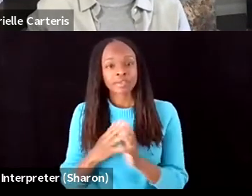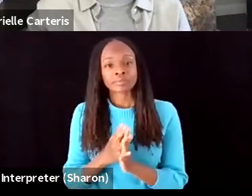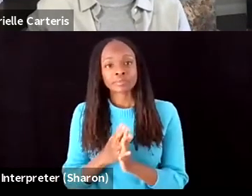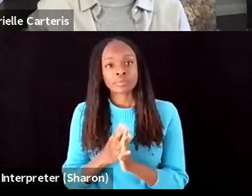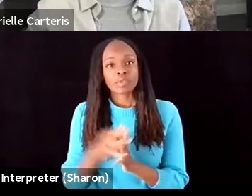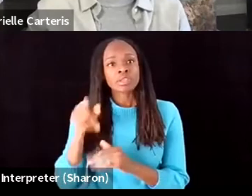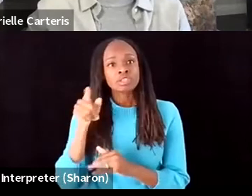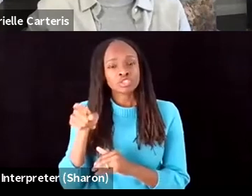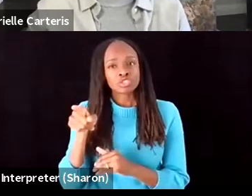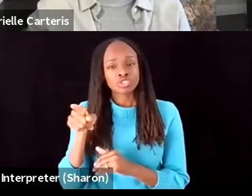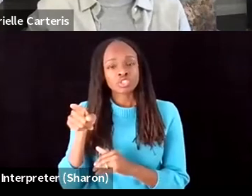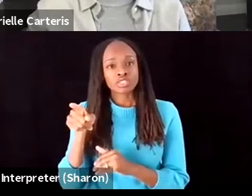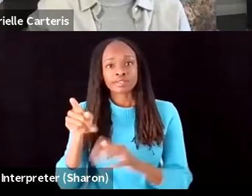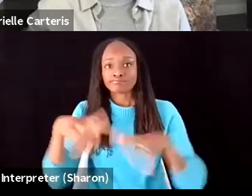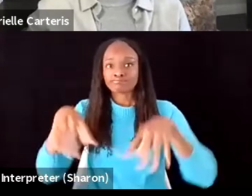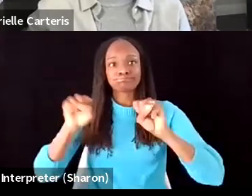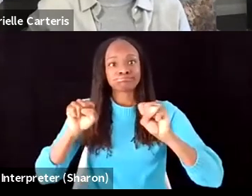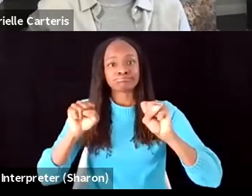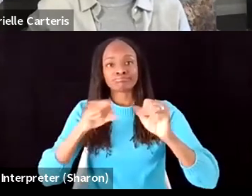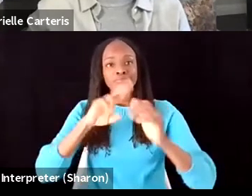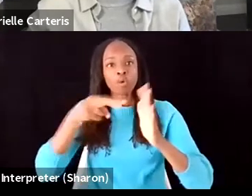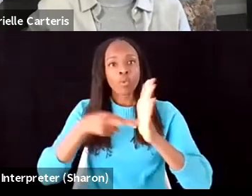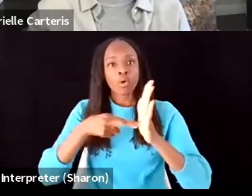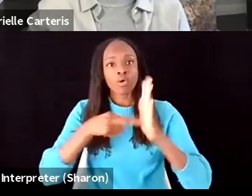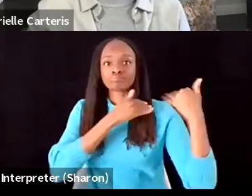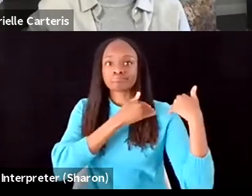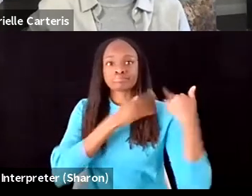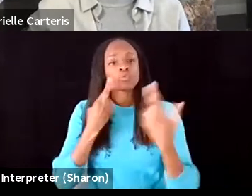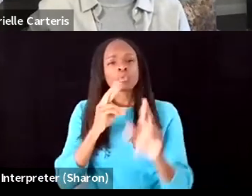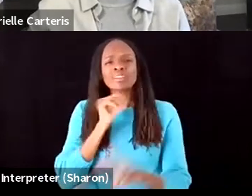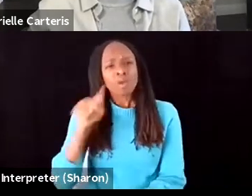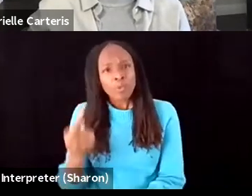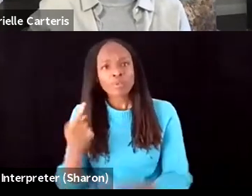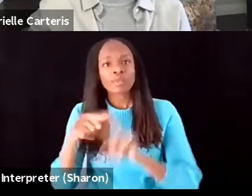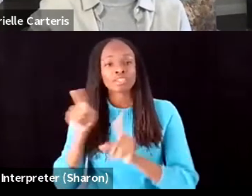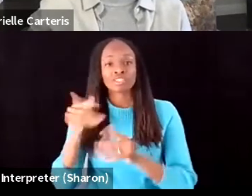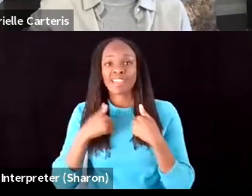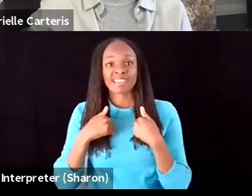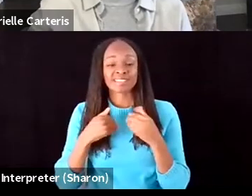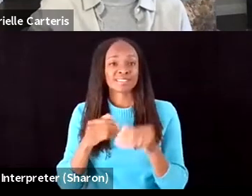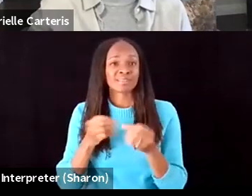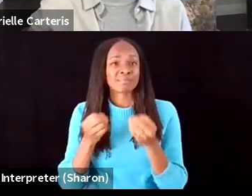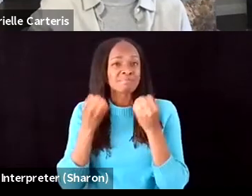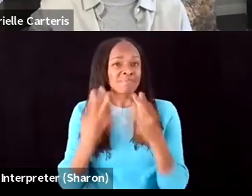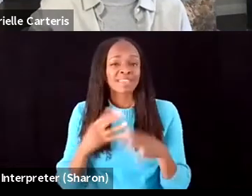has taken on a role of reporting, not exclusively, but she gets a lot of tips